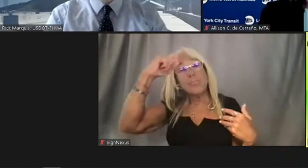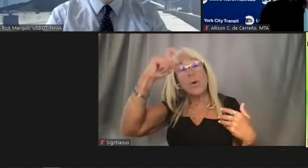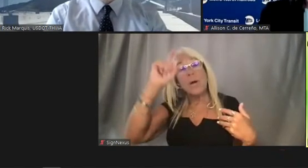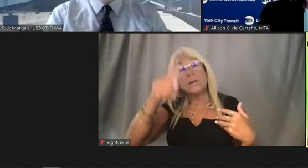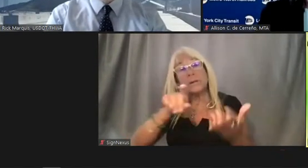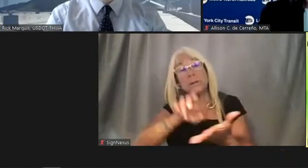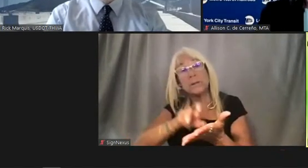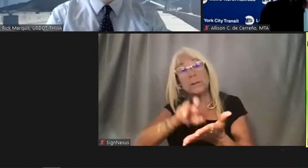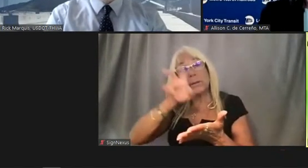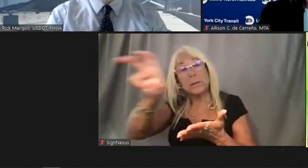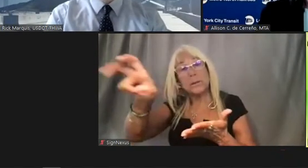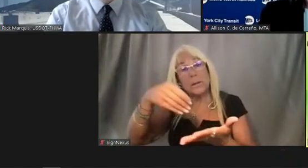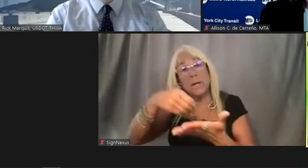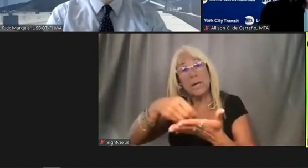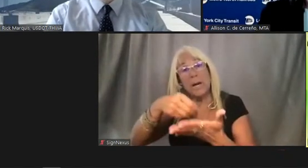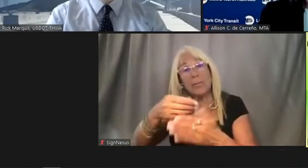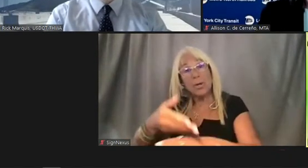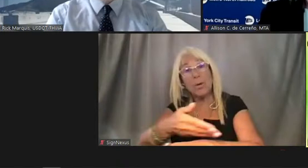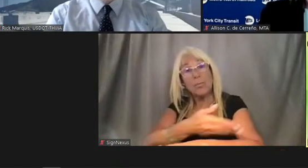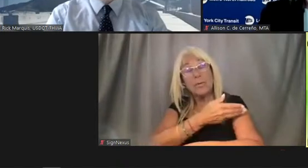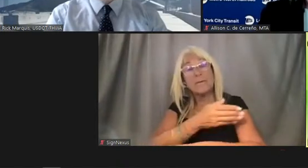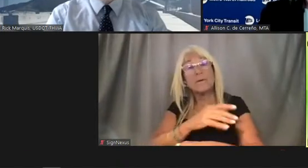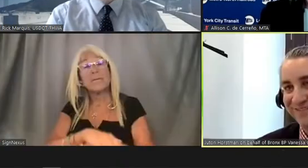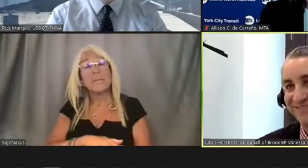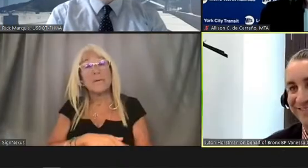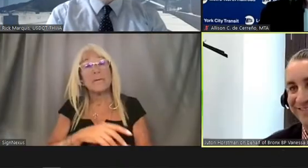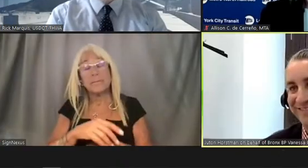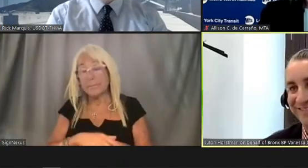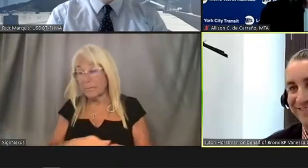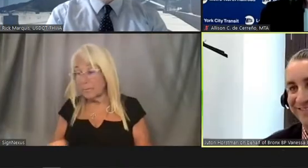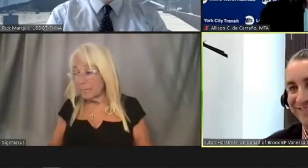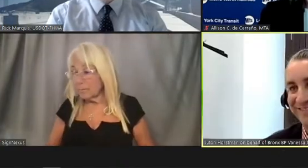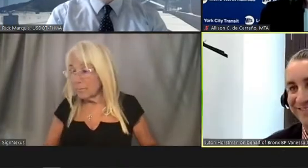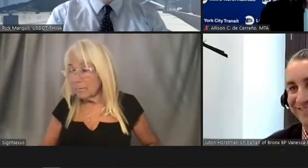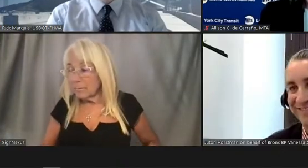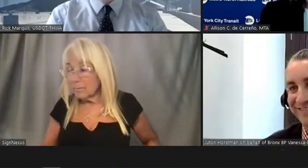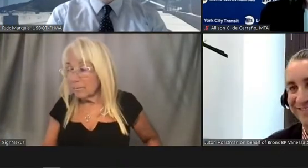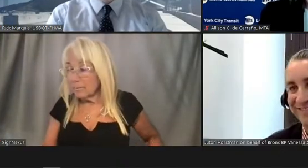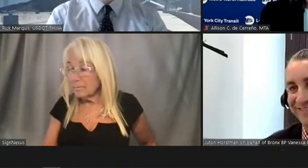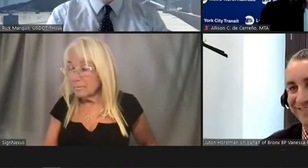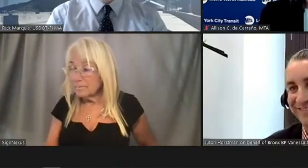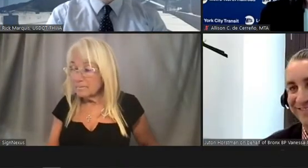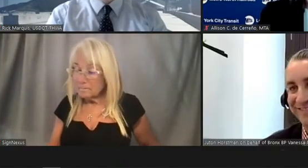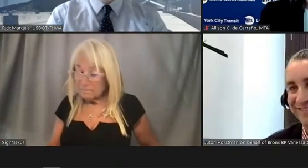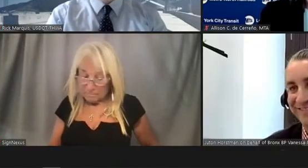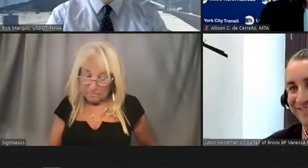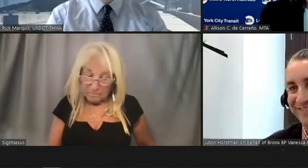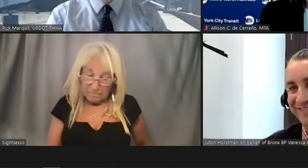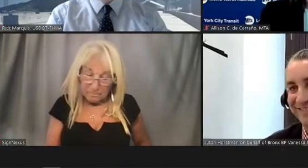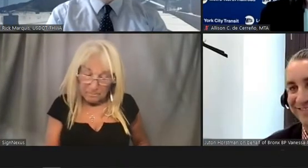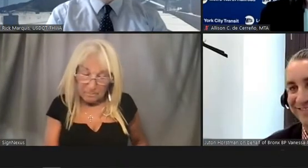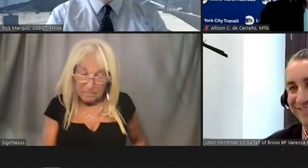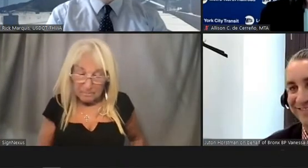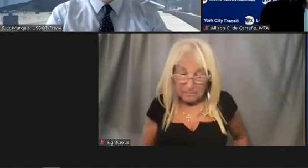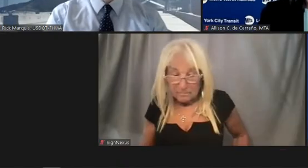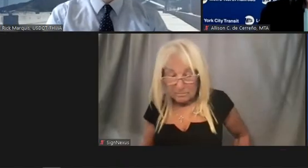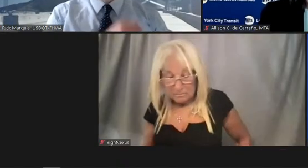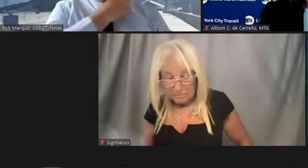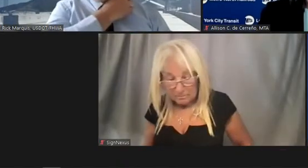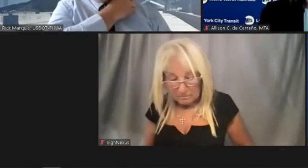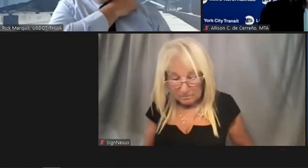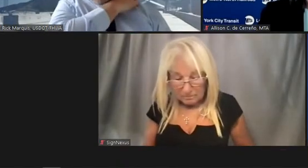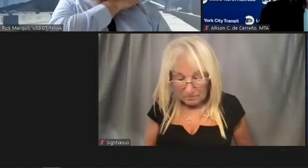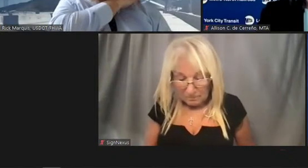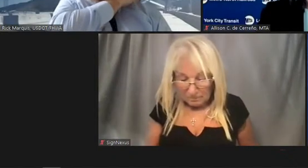that will provide real health benefits in these environmental justice communities thank you our next speaker is Jim Wright